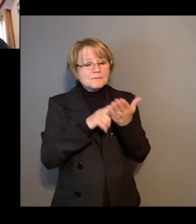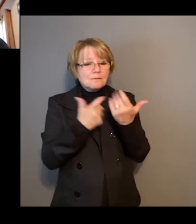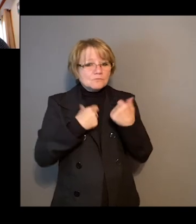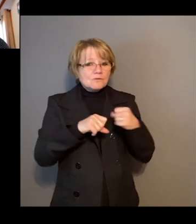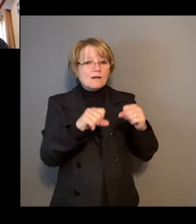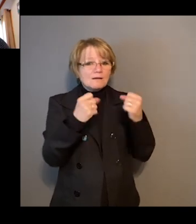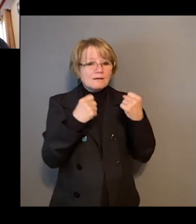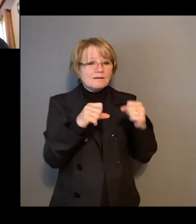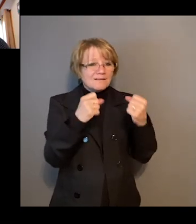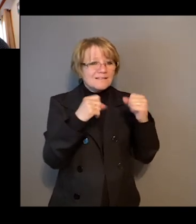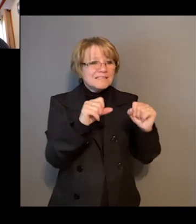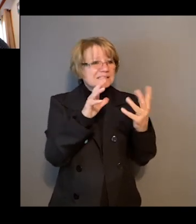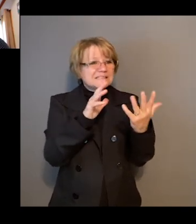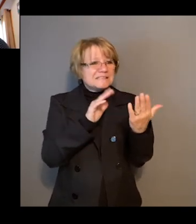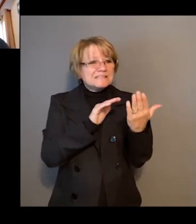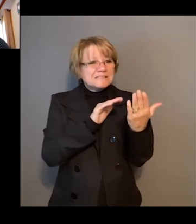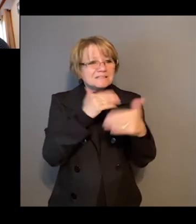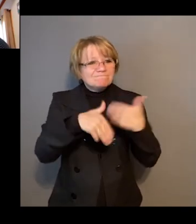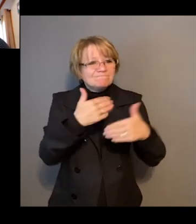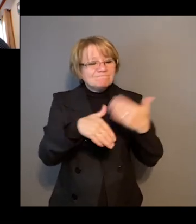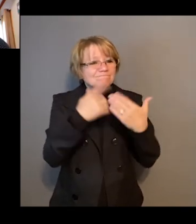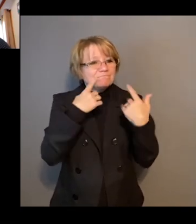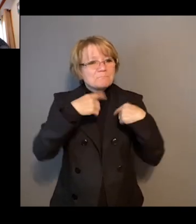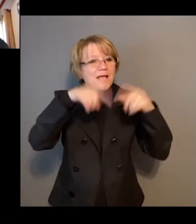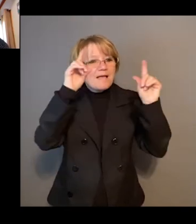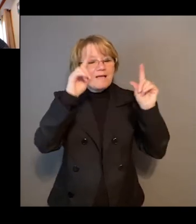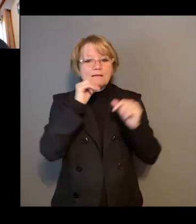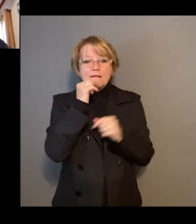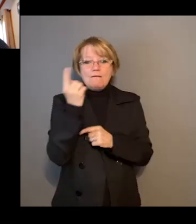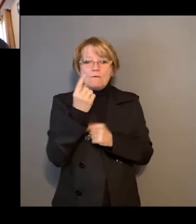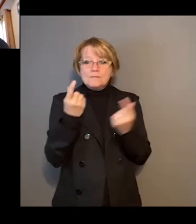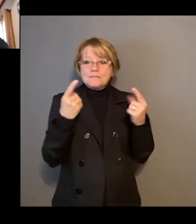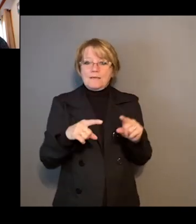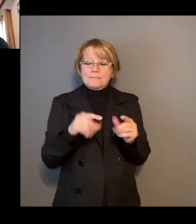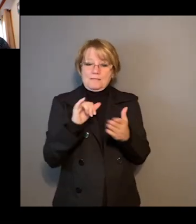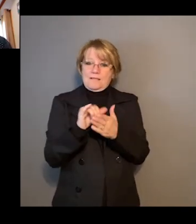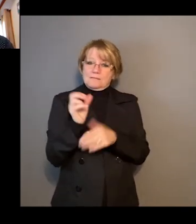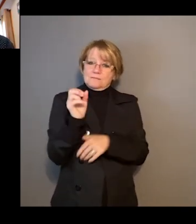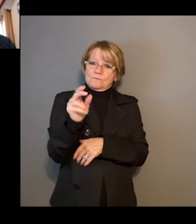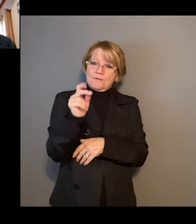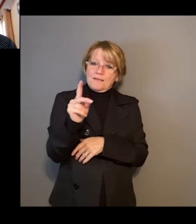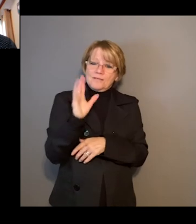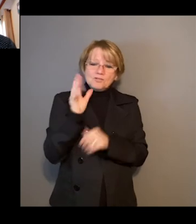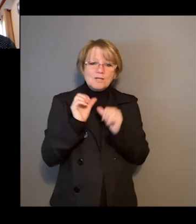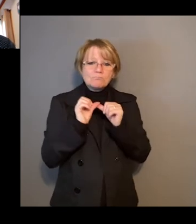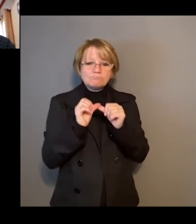everything for every kid the way we wanna be, and that's okay. You just keep doing your best.